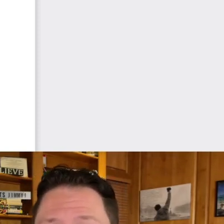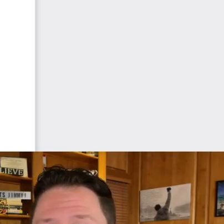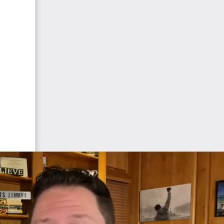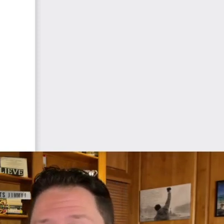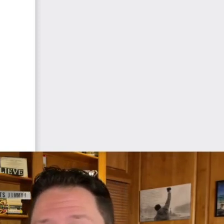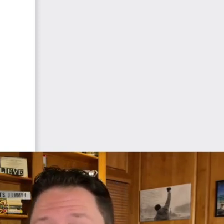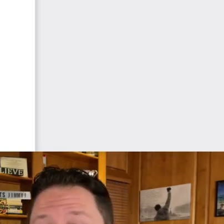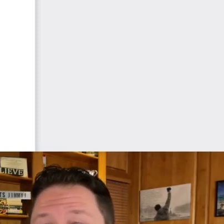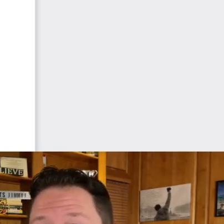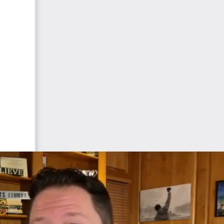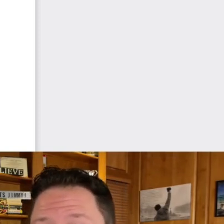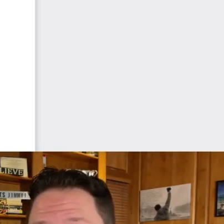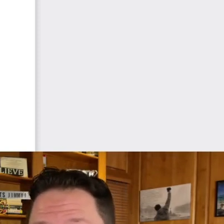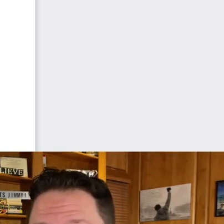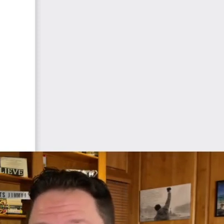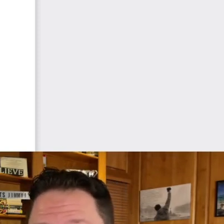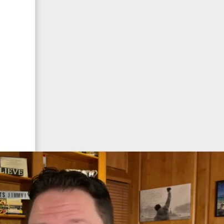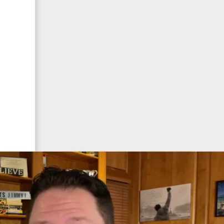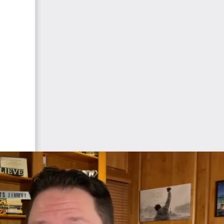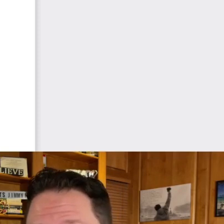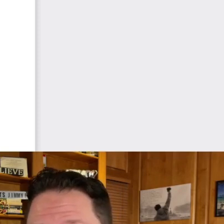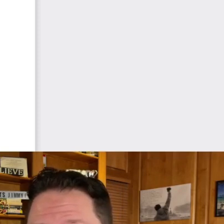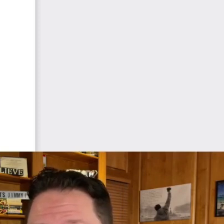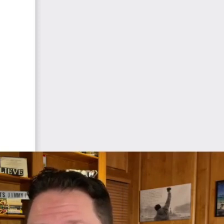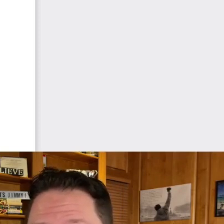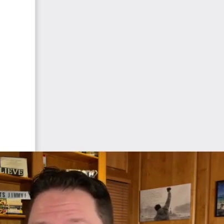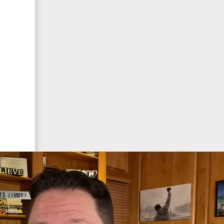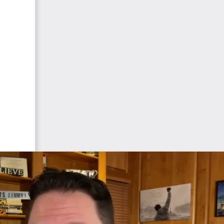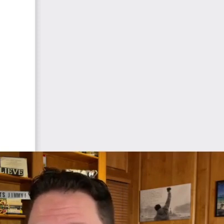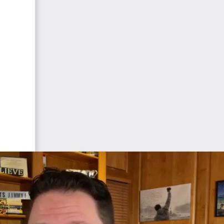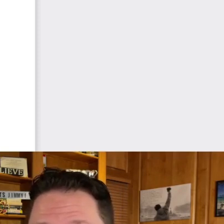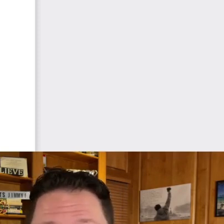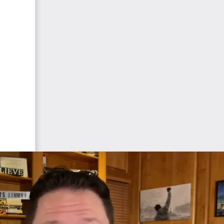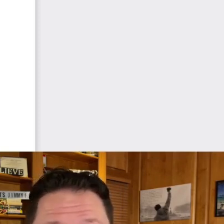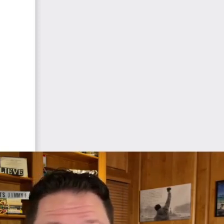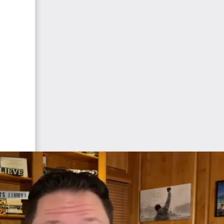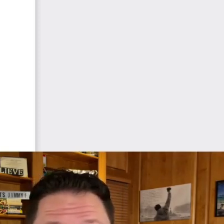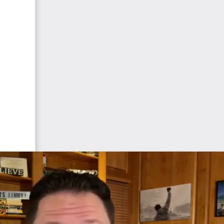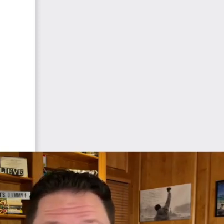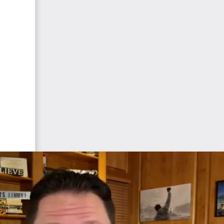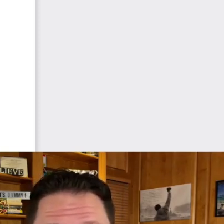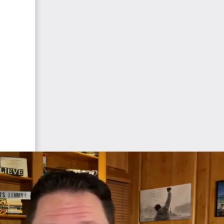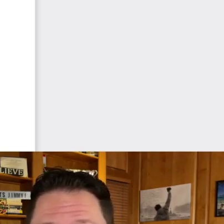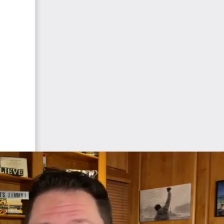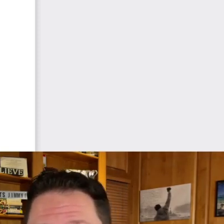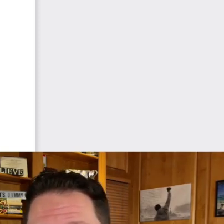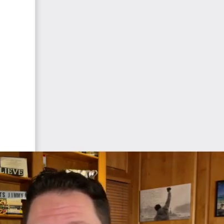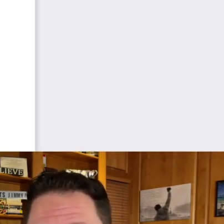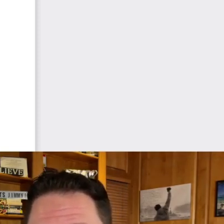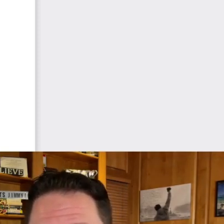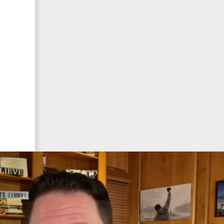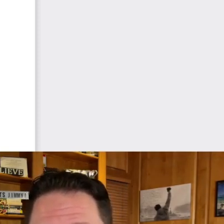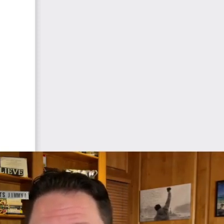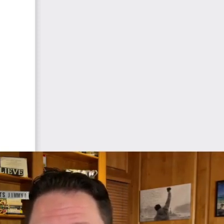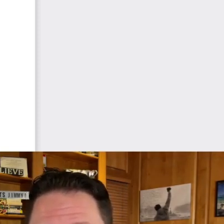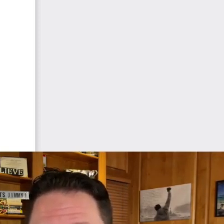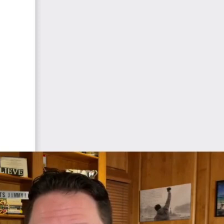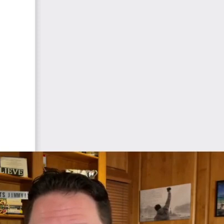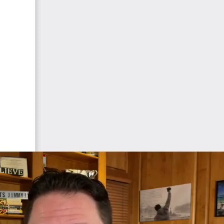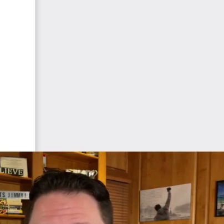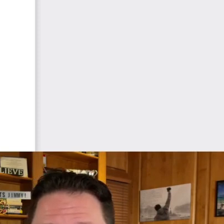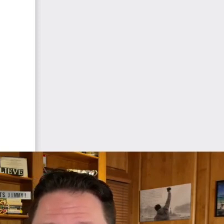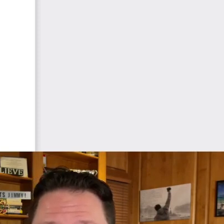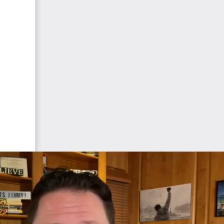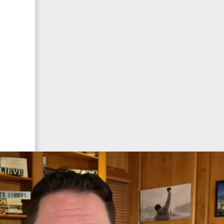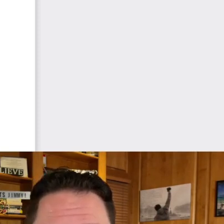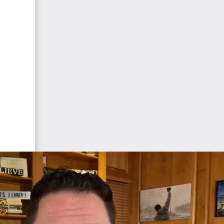I think that they're going to try to pass it with the $15 an hour minimum wage in there and basically see if they can get all 50 Democrats to say